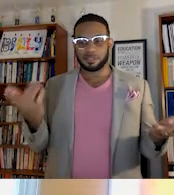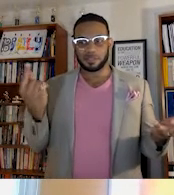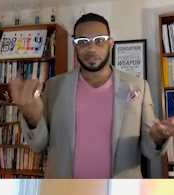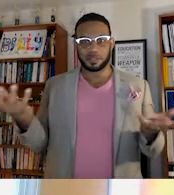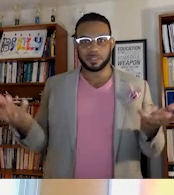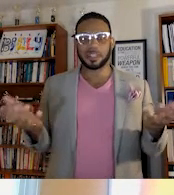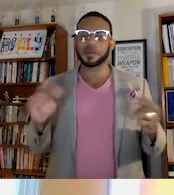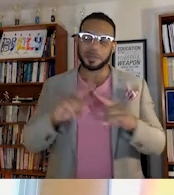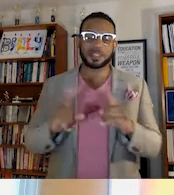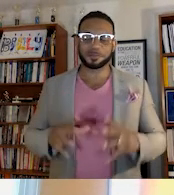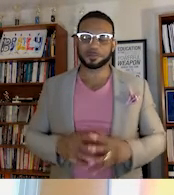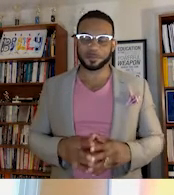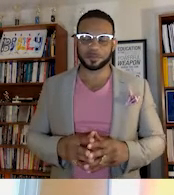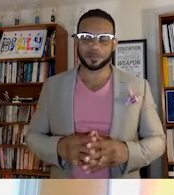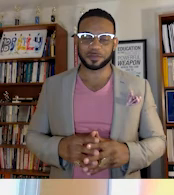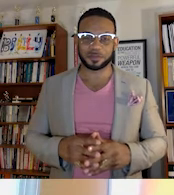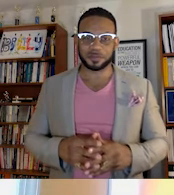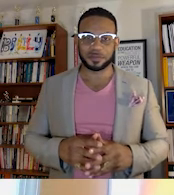But